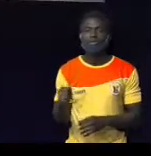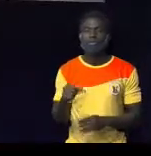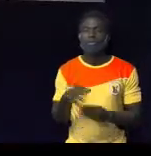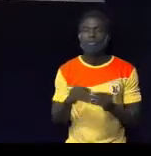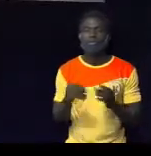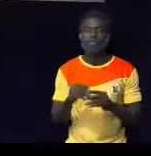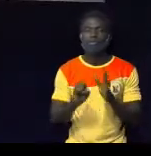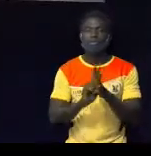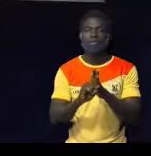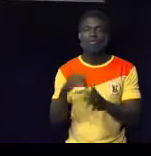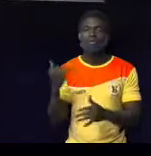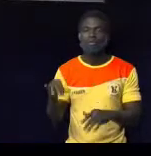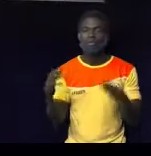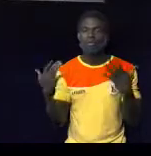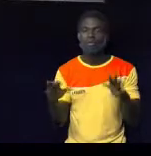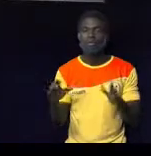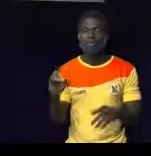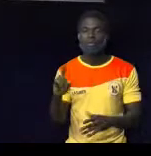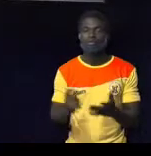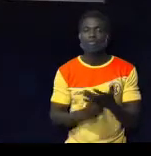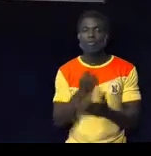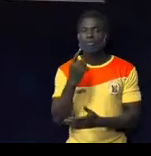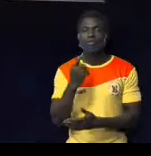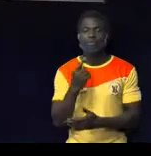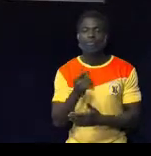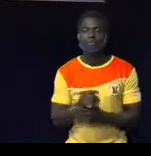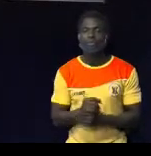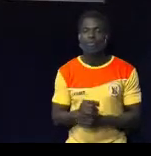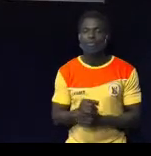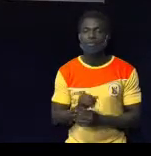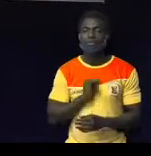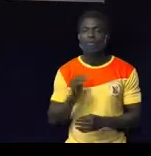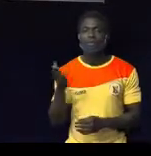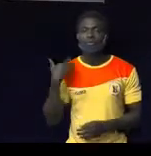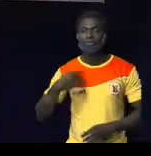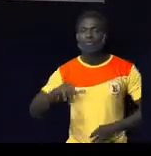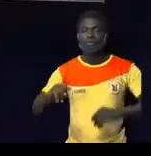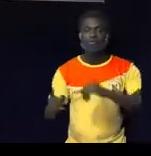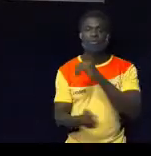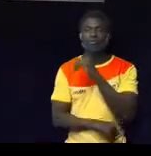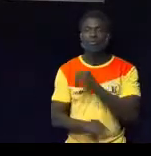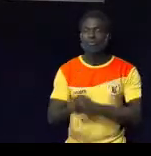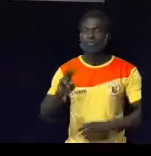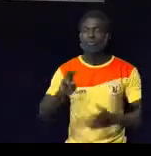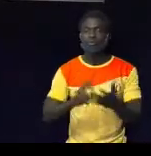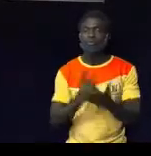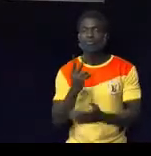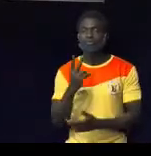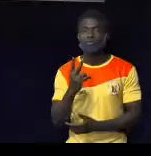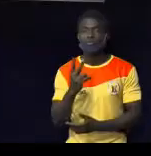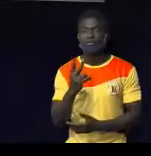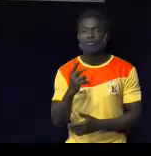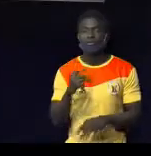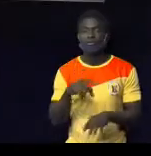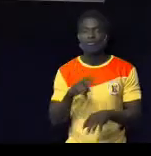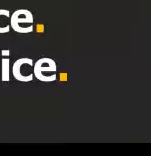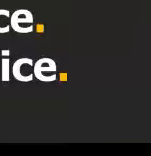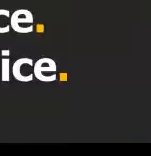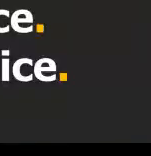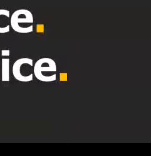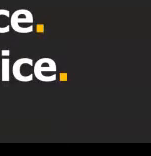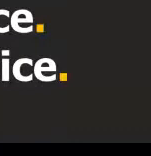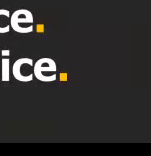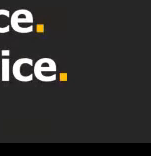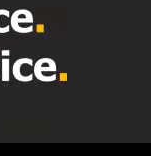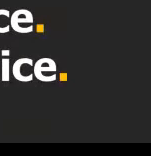sentence. Example, they clapped once. I was flogged twice.